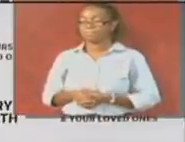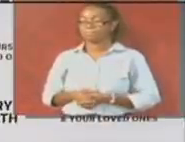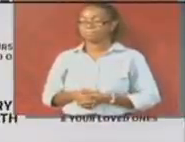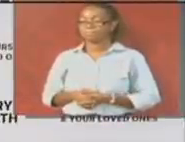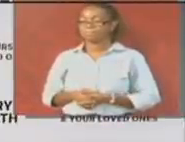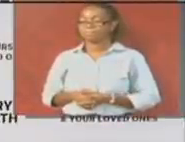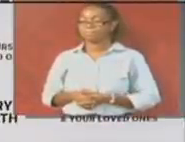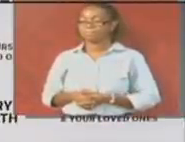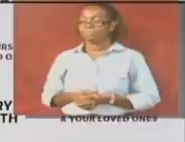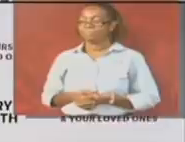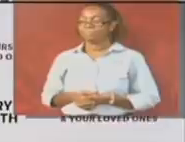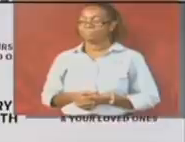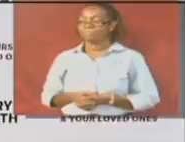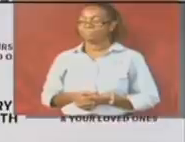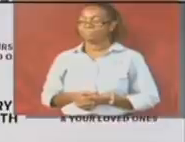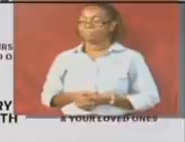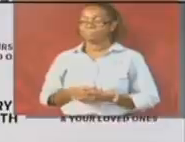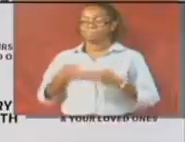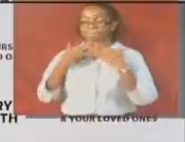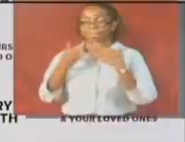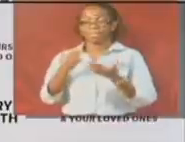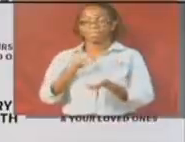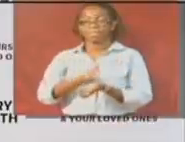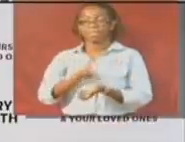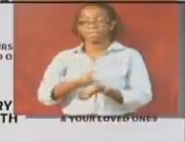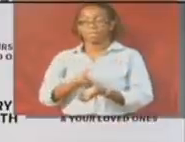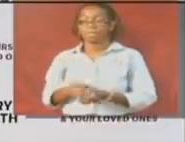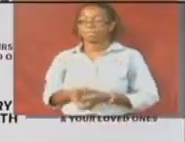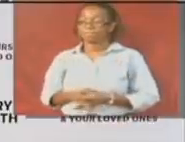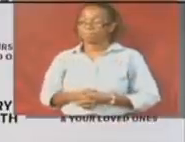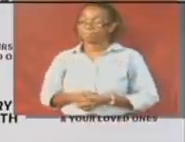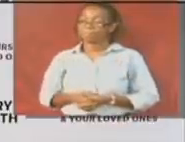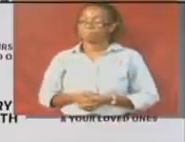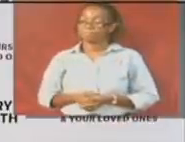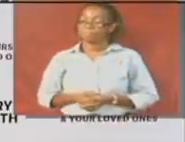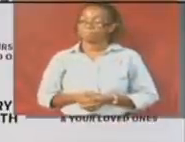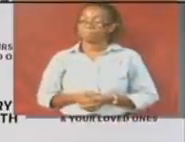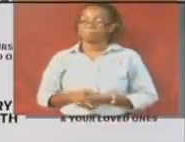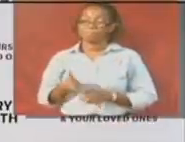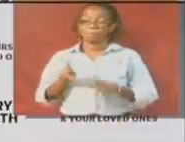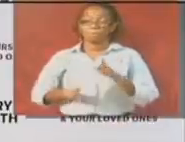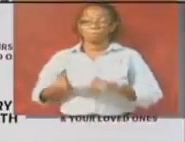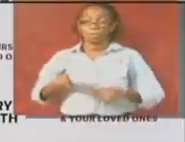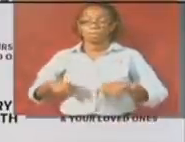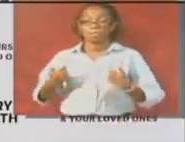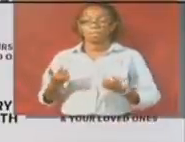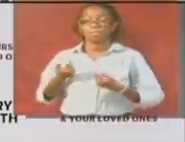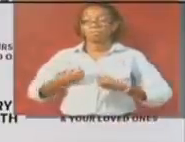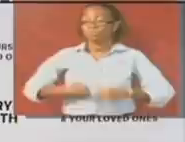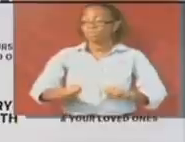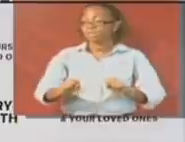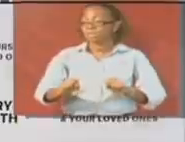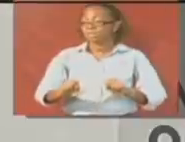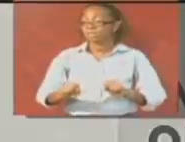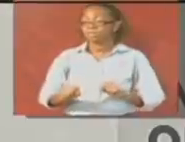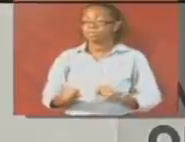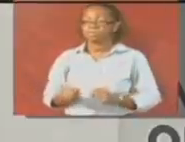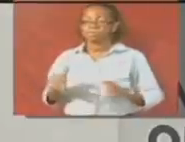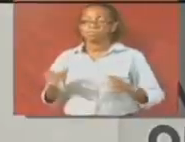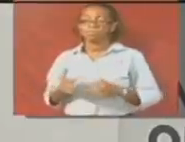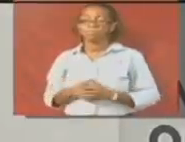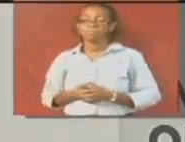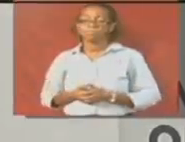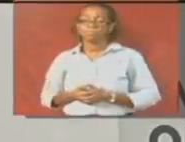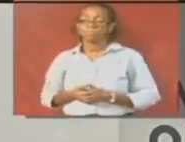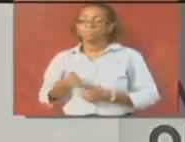Thank you, Dr. Hines, and thank you for that question. So with respect to socially displaced persons, if you would have remembered,